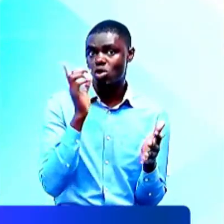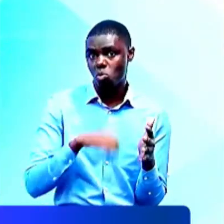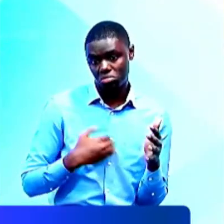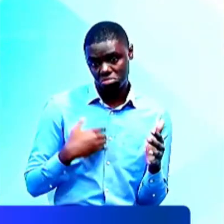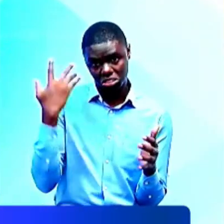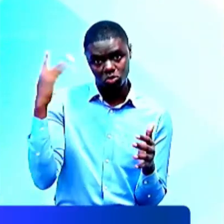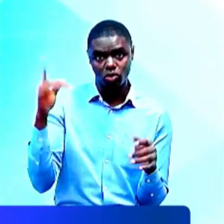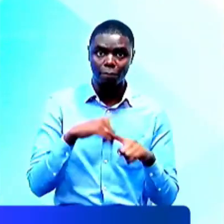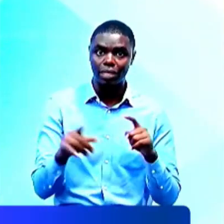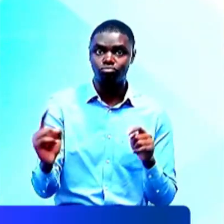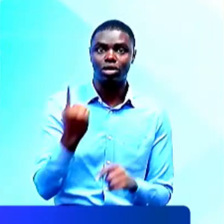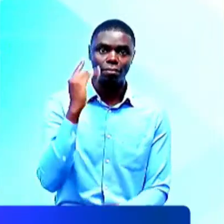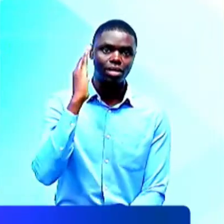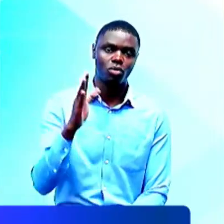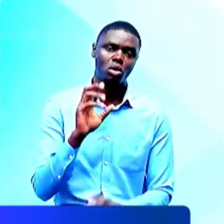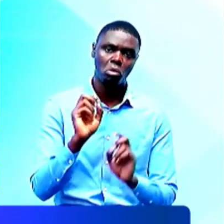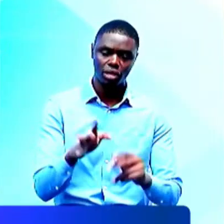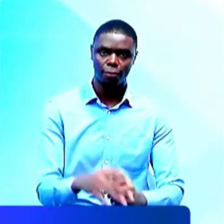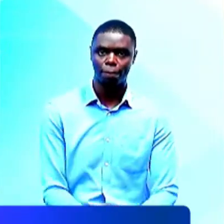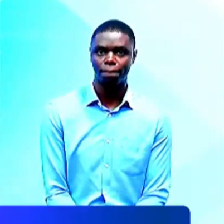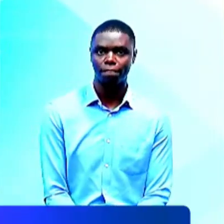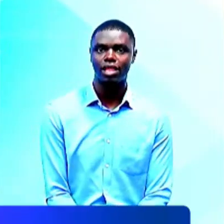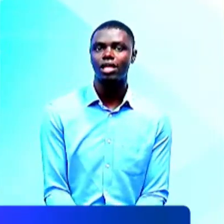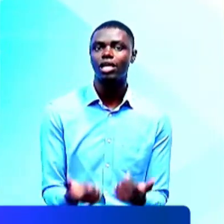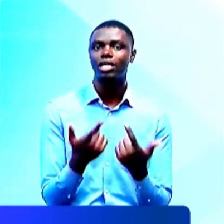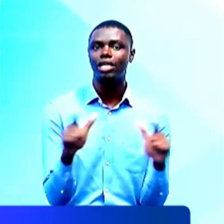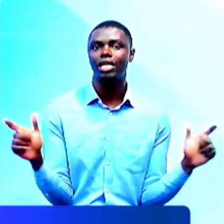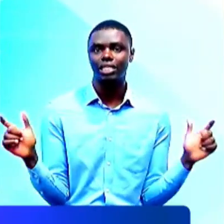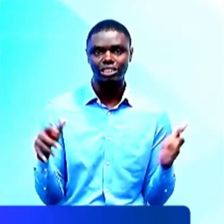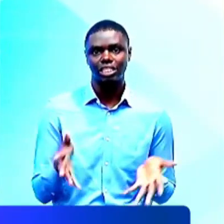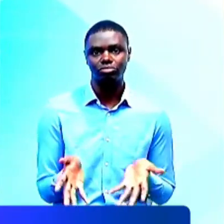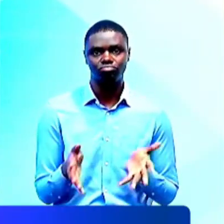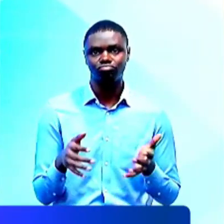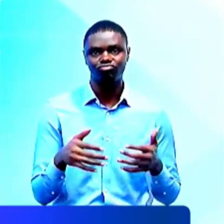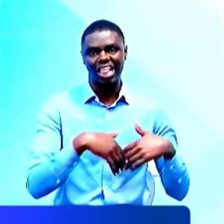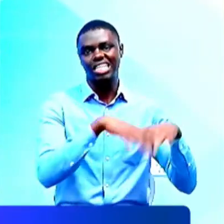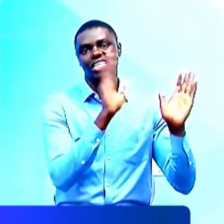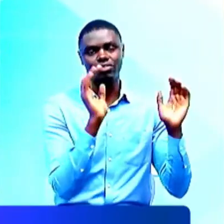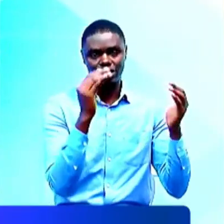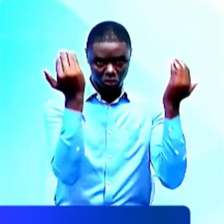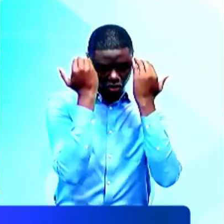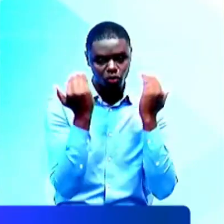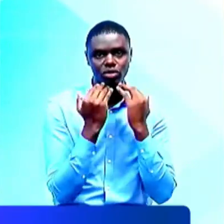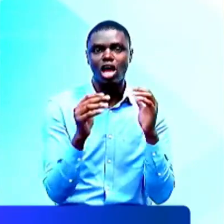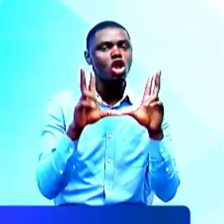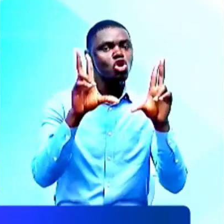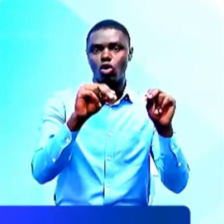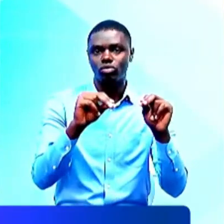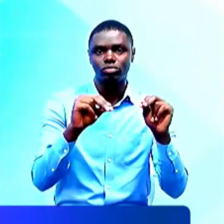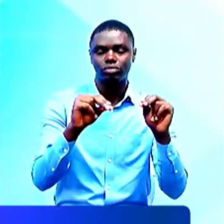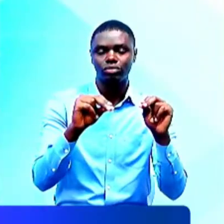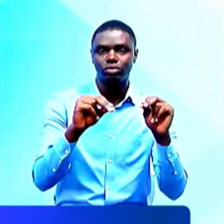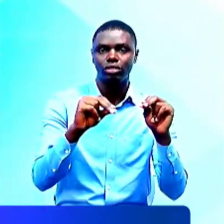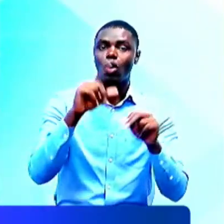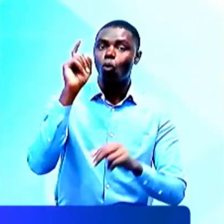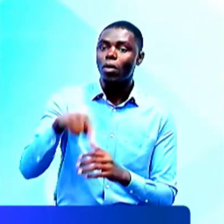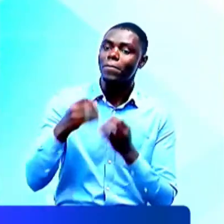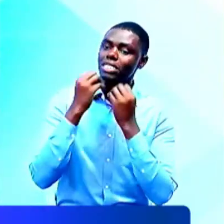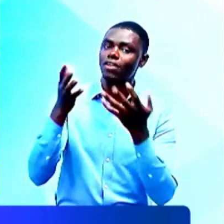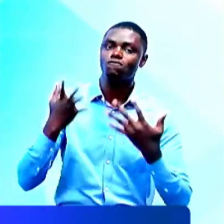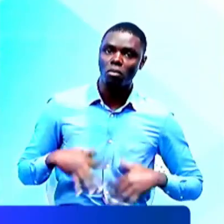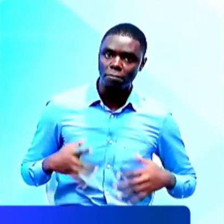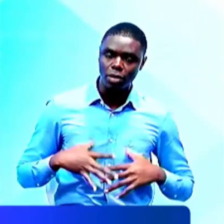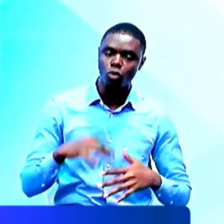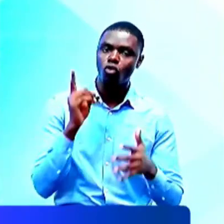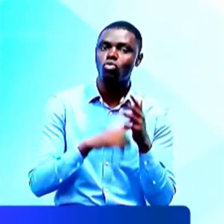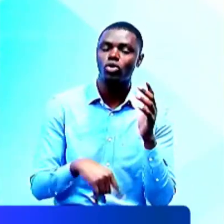appear there. All right. So let us leave this to the courts. No, we are not leaving anything to the courts. We must inform people